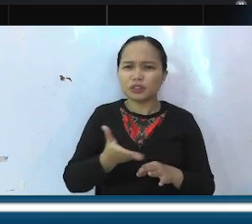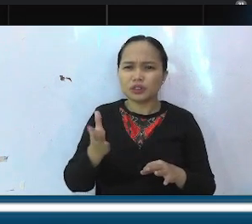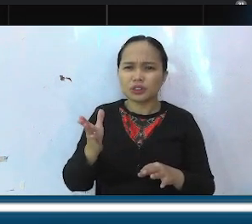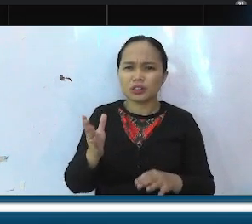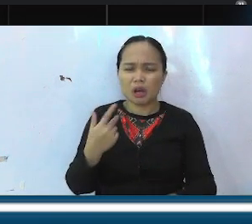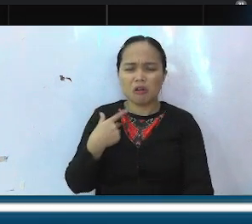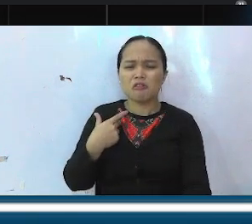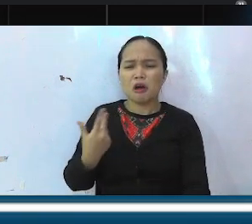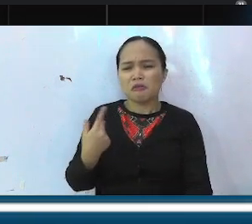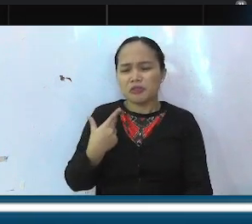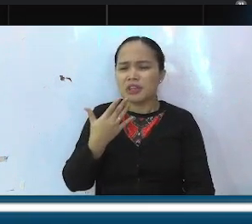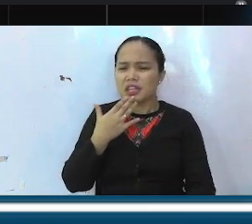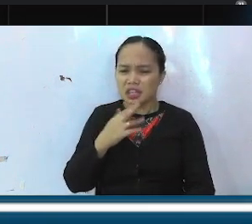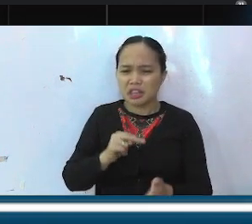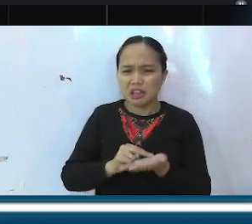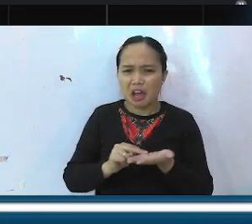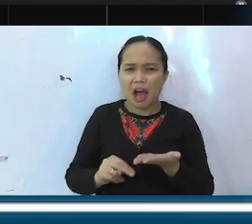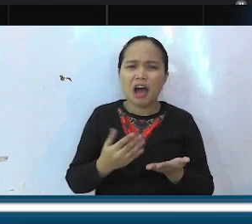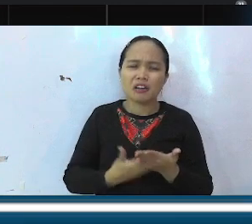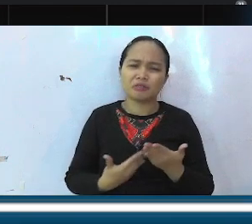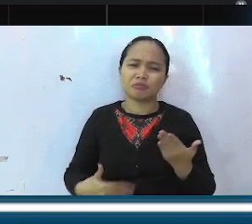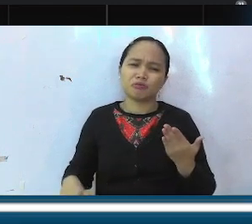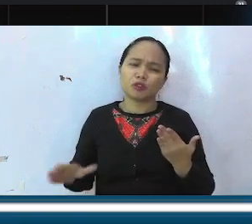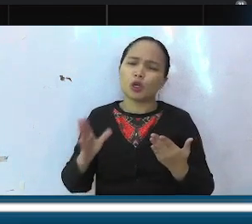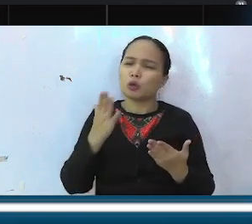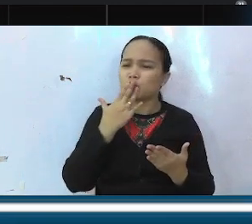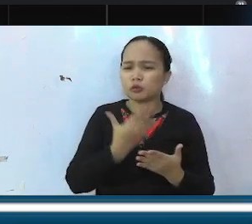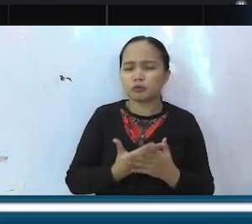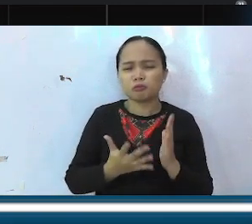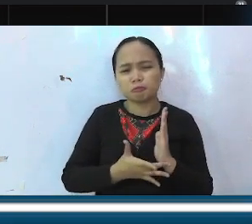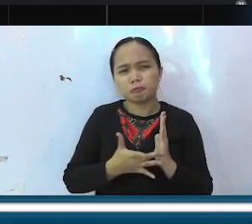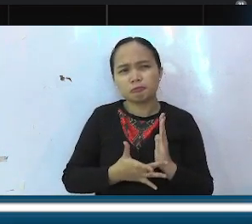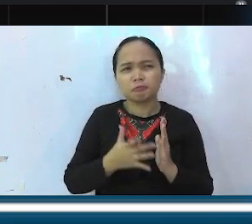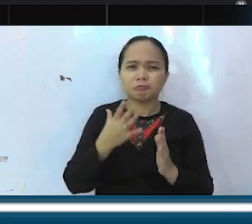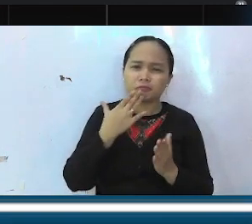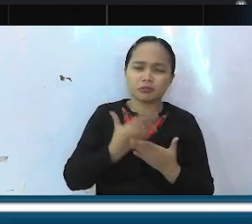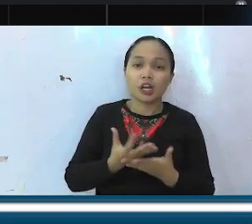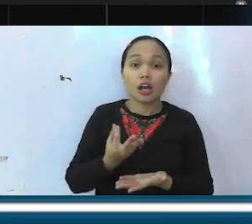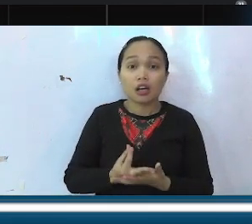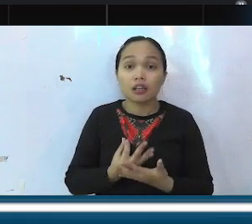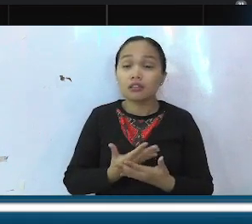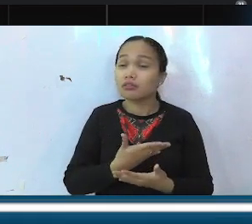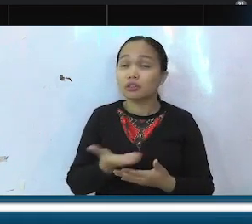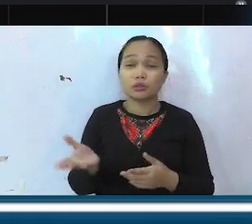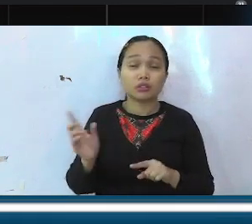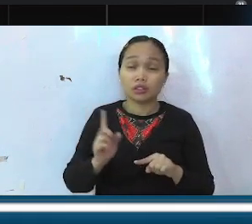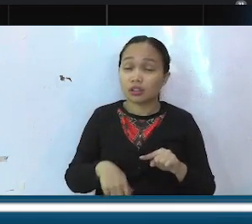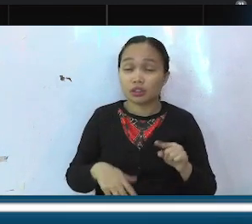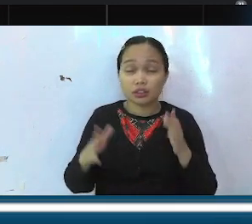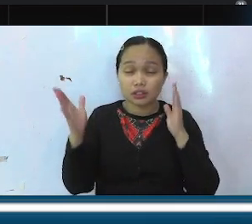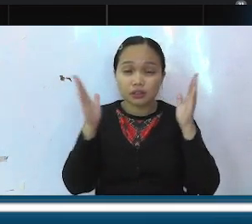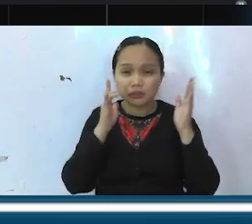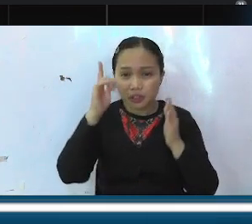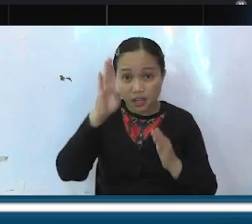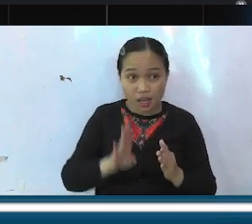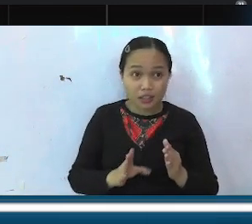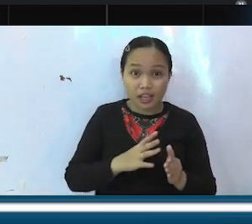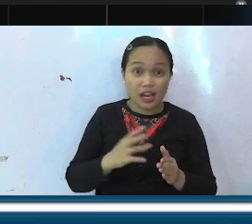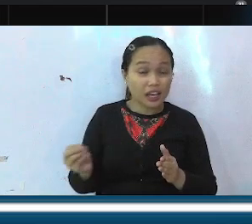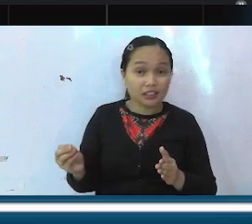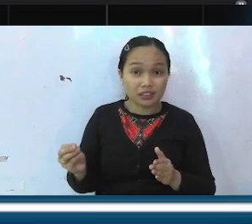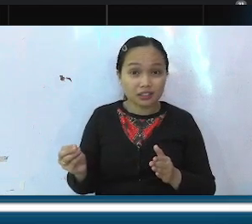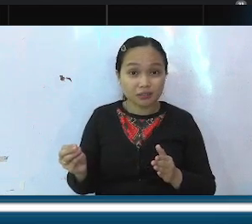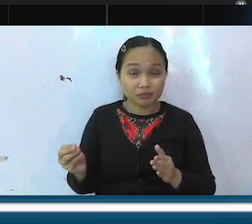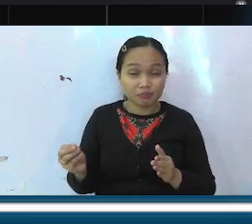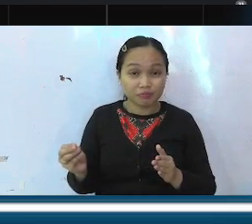nice things and the cool gadgets and the money, you can't serve God and mammon. Yeah. That's right. You can't serve